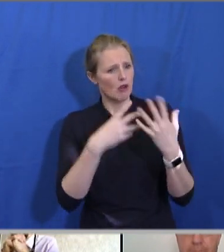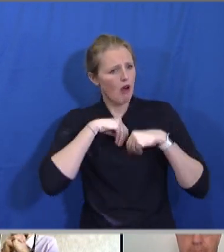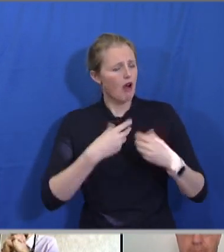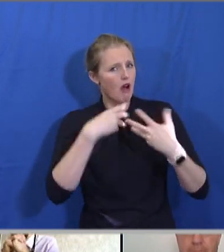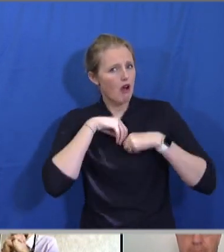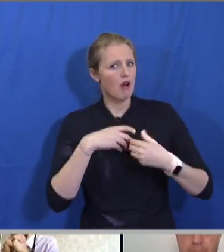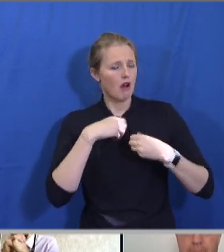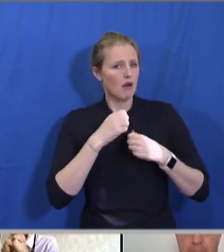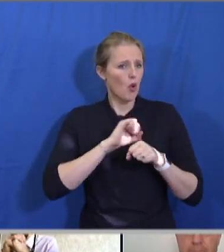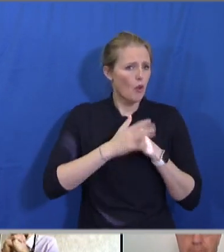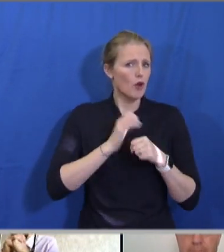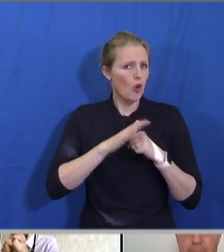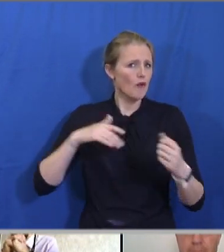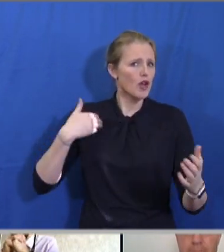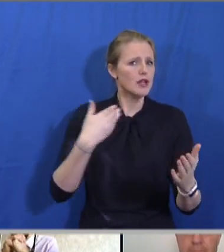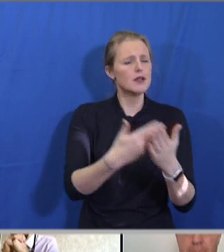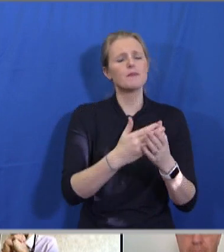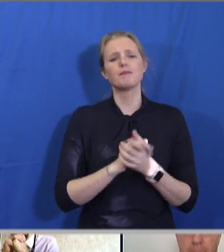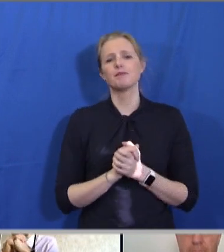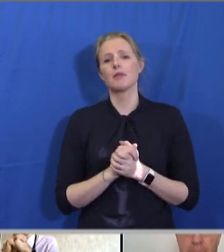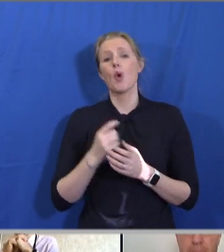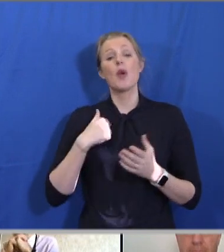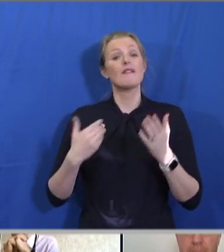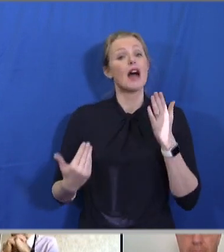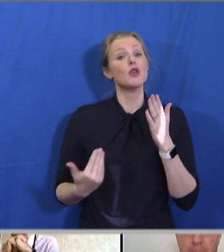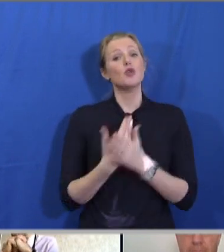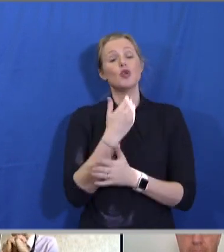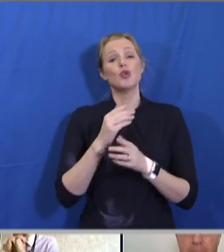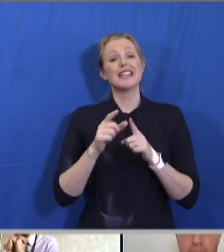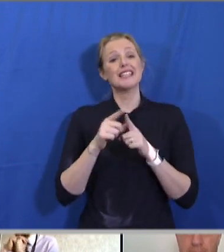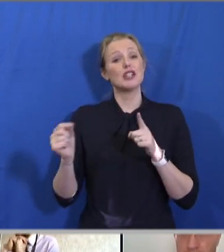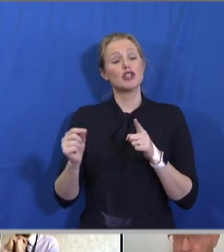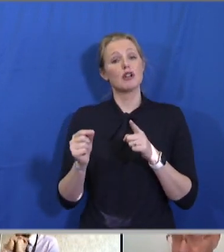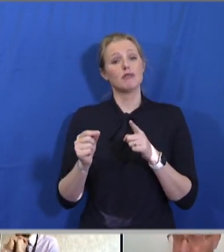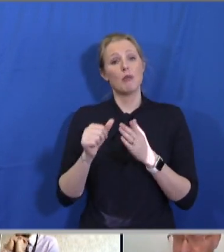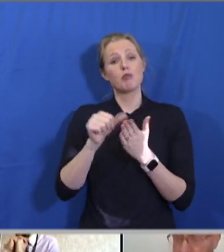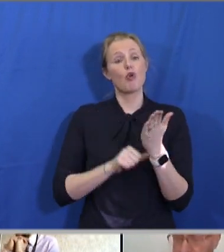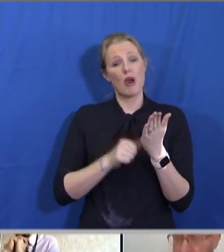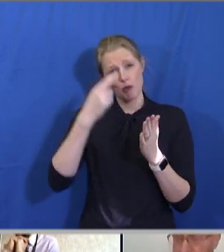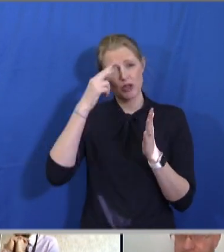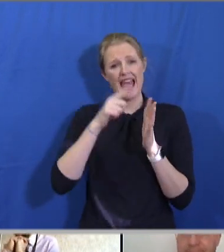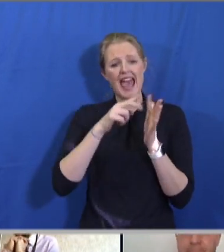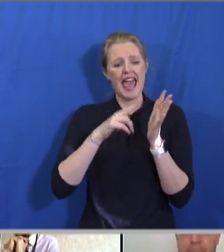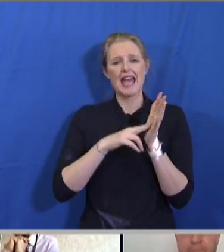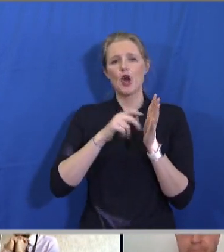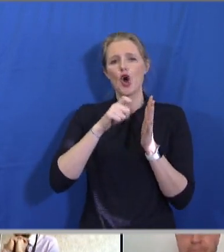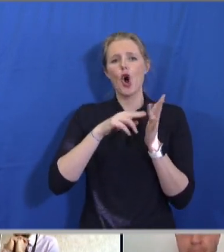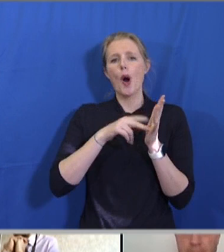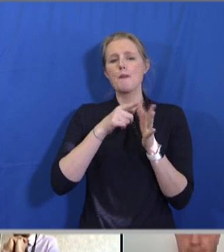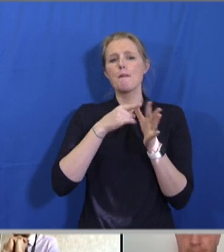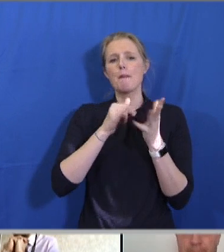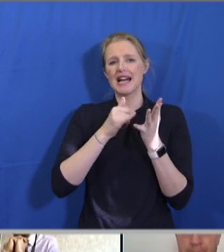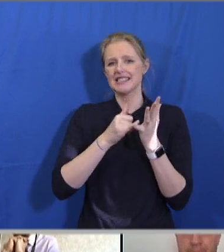earlier Encompass, which is our new digital programme that we hope to roll out across all health and social care. Now, it will